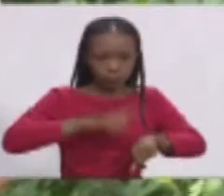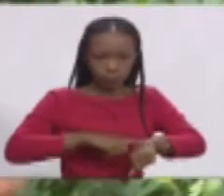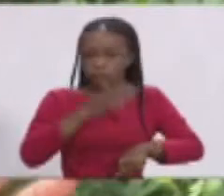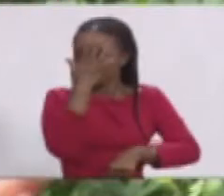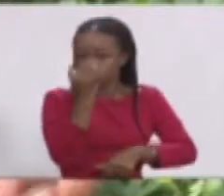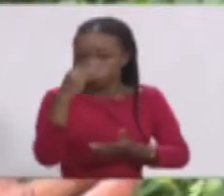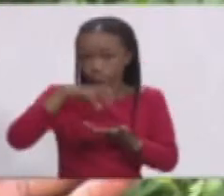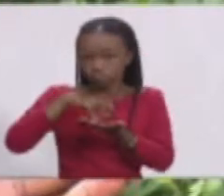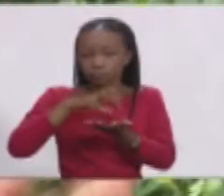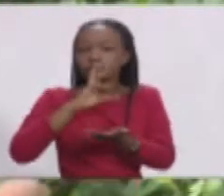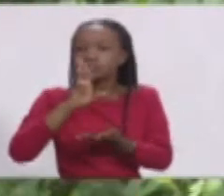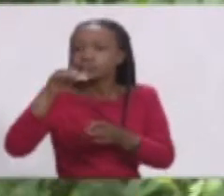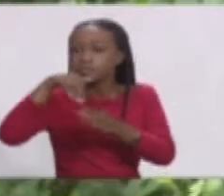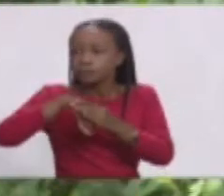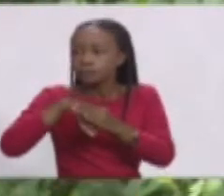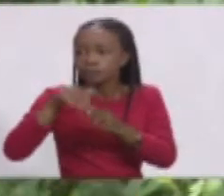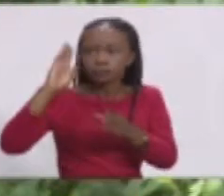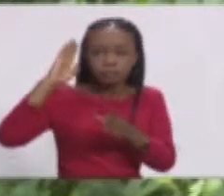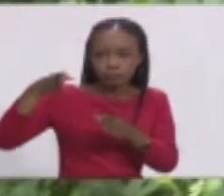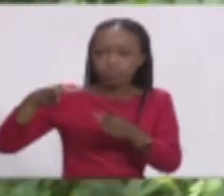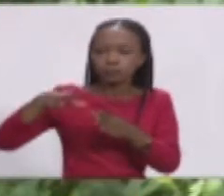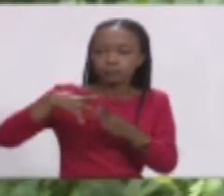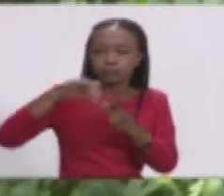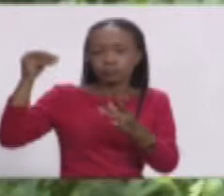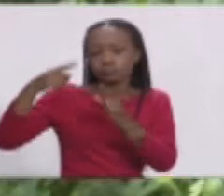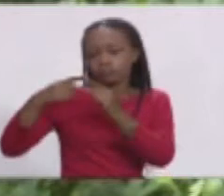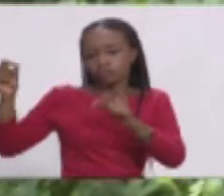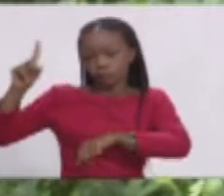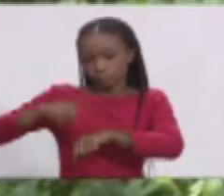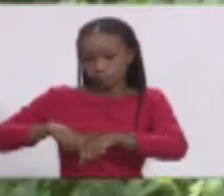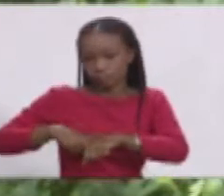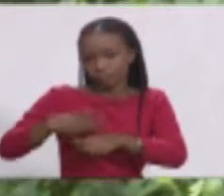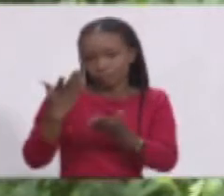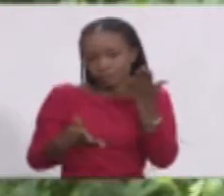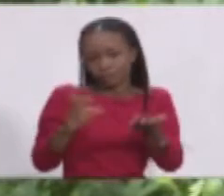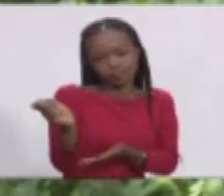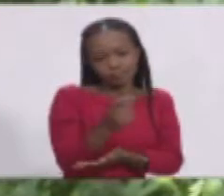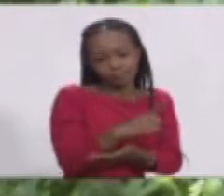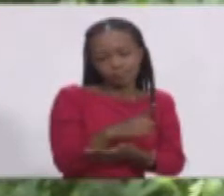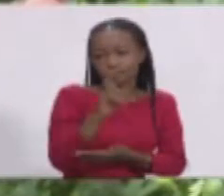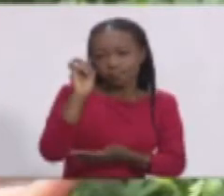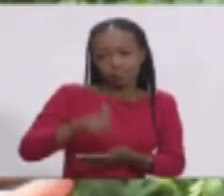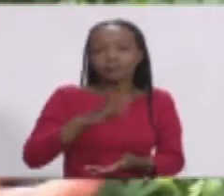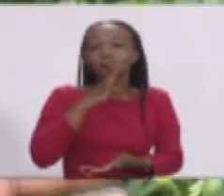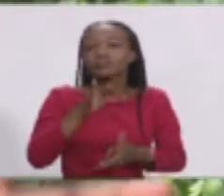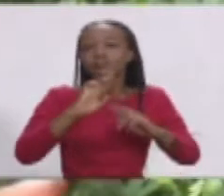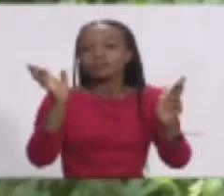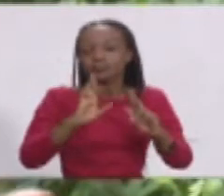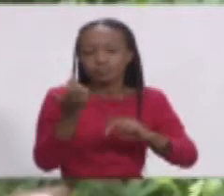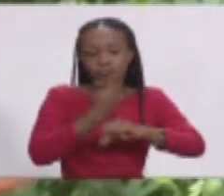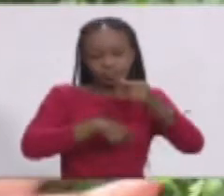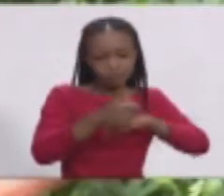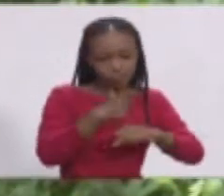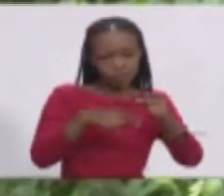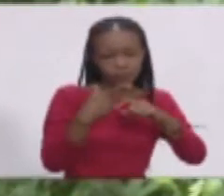situation we are in is not going to end in a week. Okay. It's going to take a little longer, maybe months. Okay. So we need to be ready for it. Okay. For the activities for